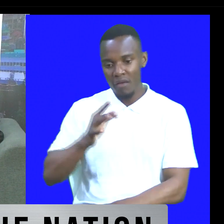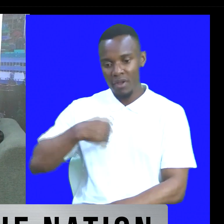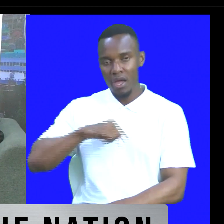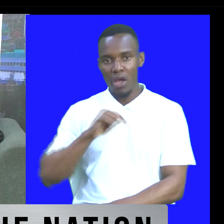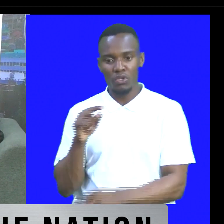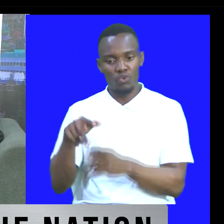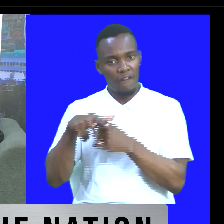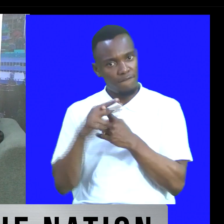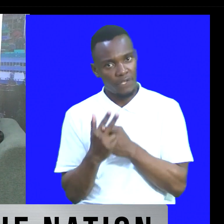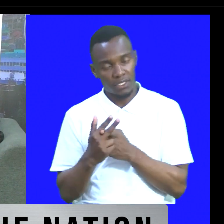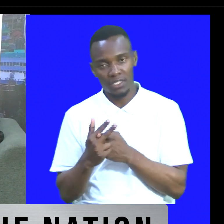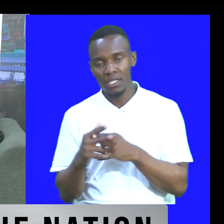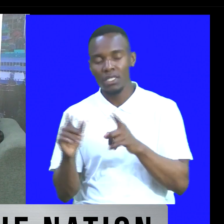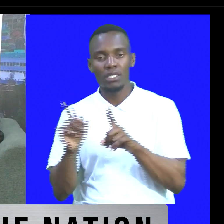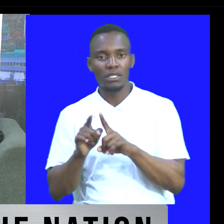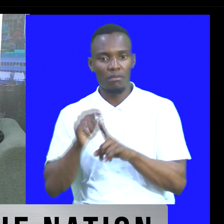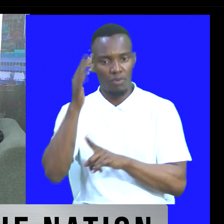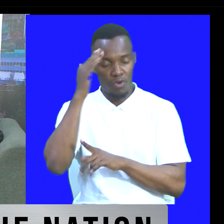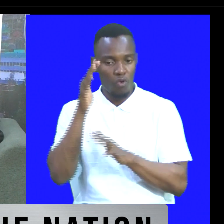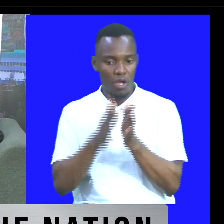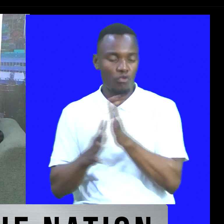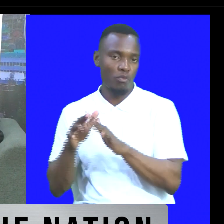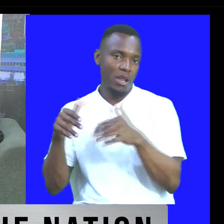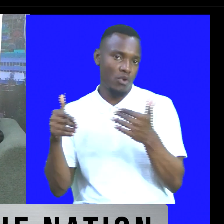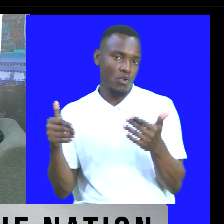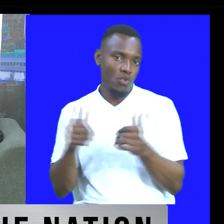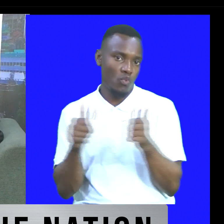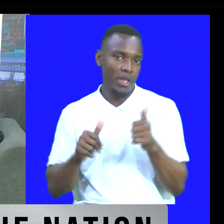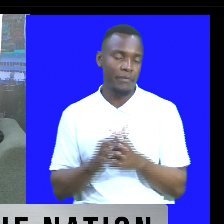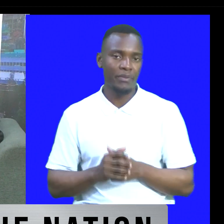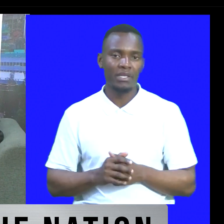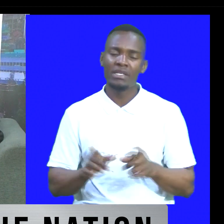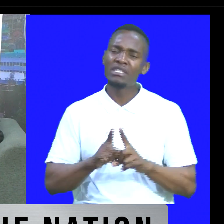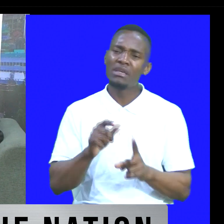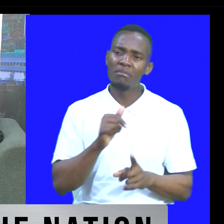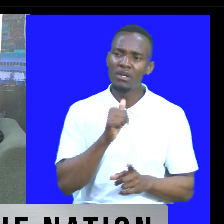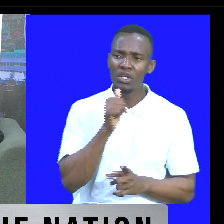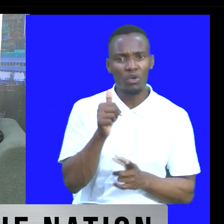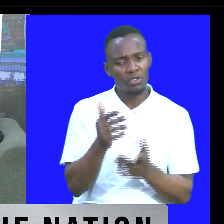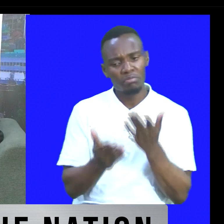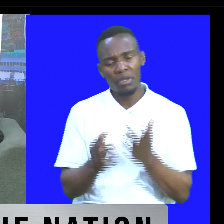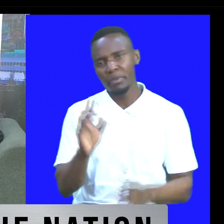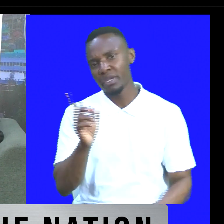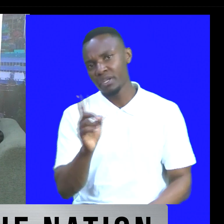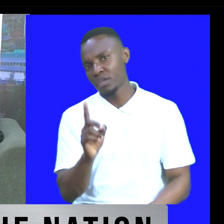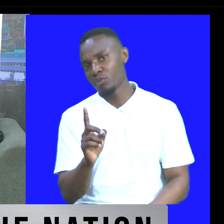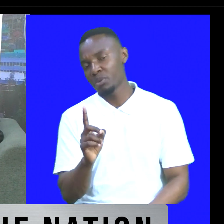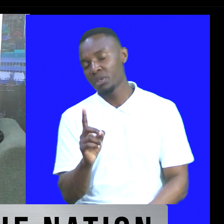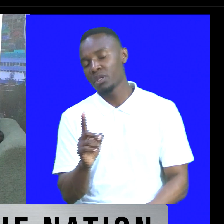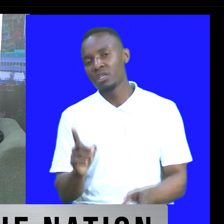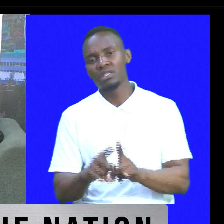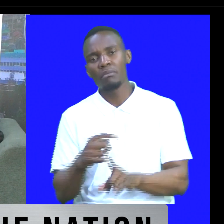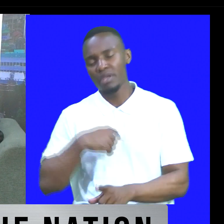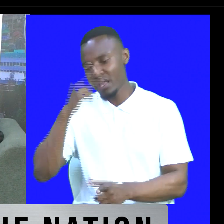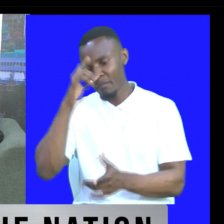and see if we can work out something. And again, Jonah, it doesn't have to be Nairobi only. It can. I hope it can also be done